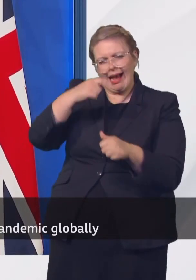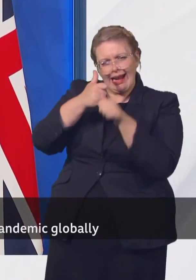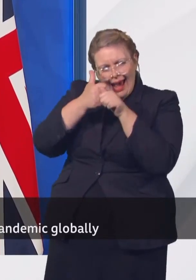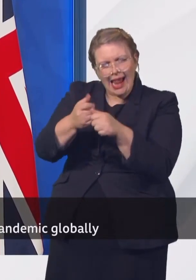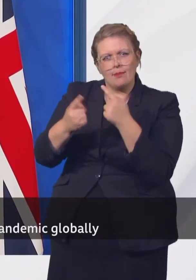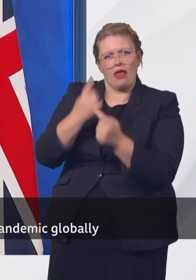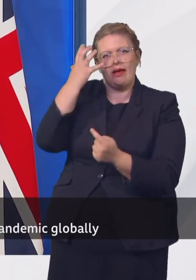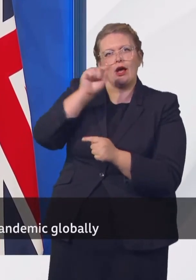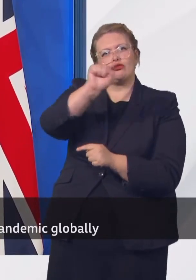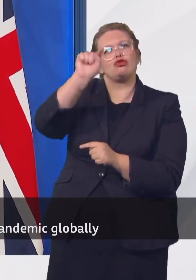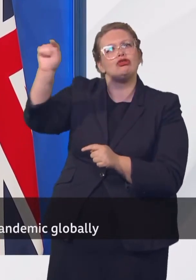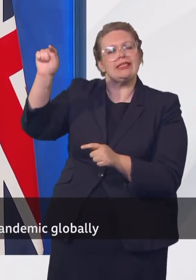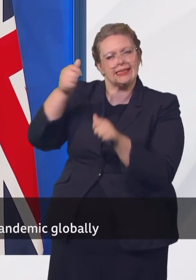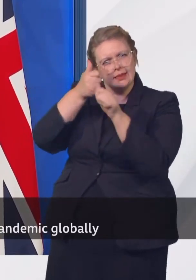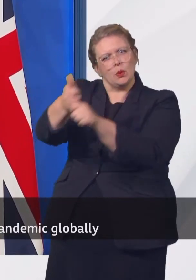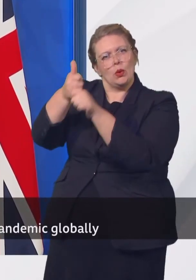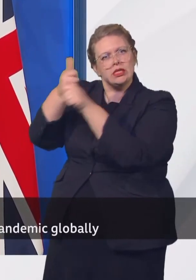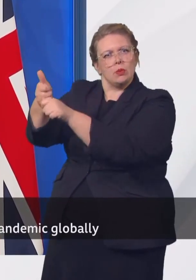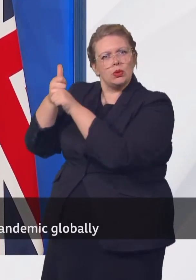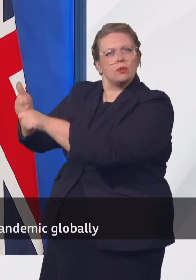working with others around the world,